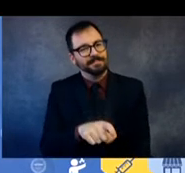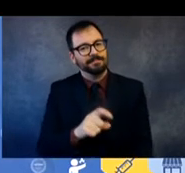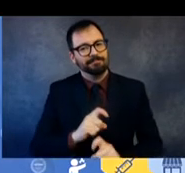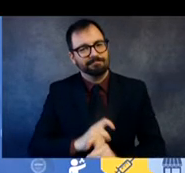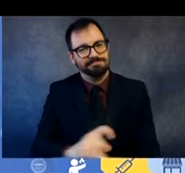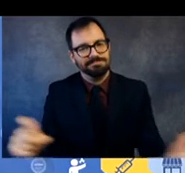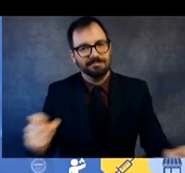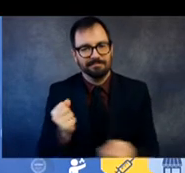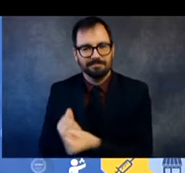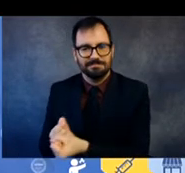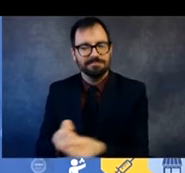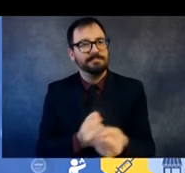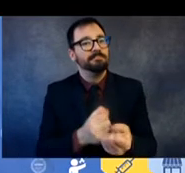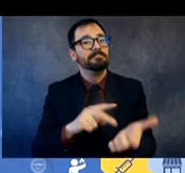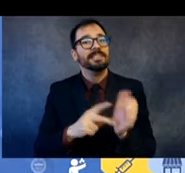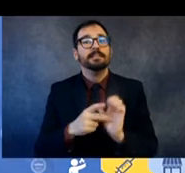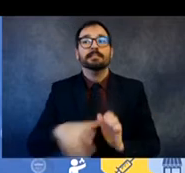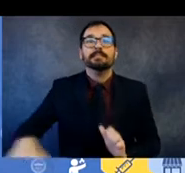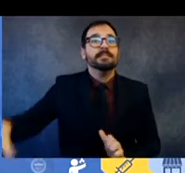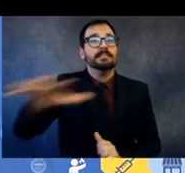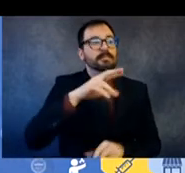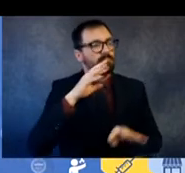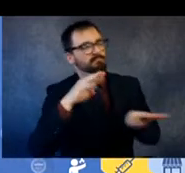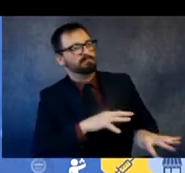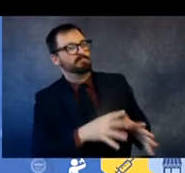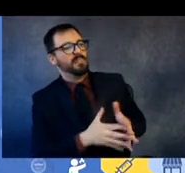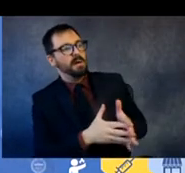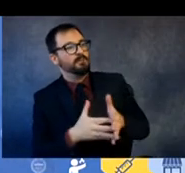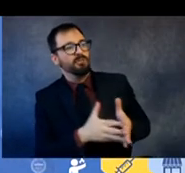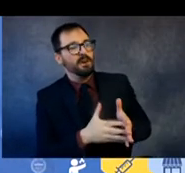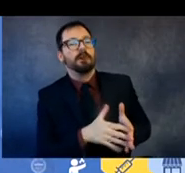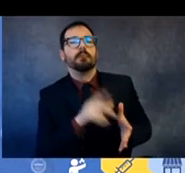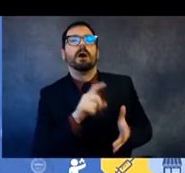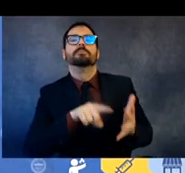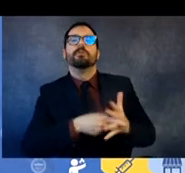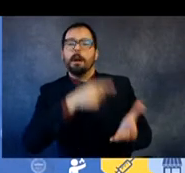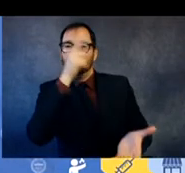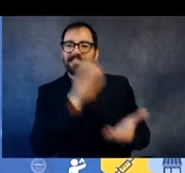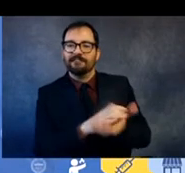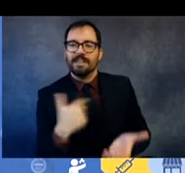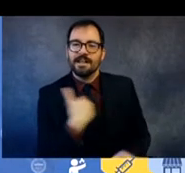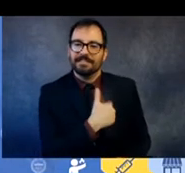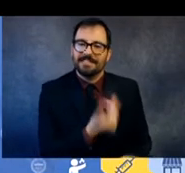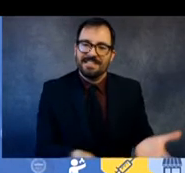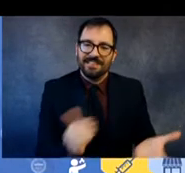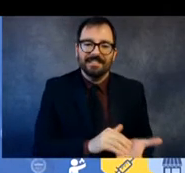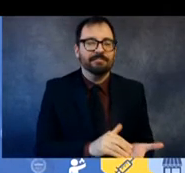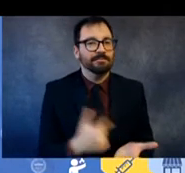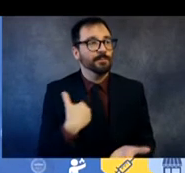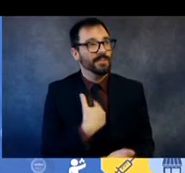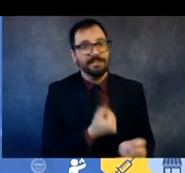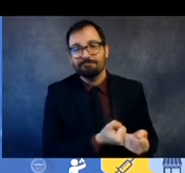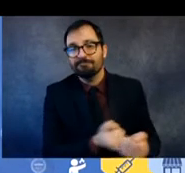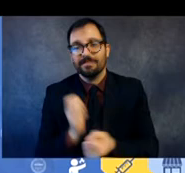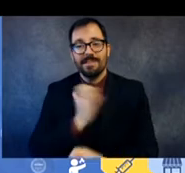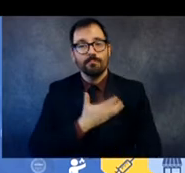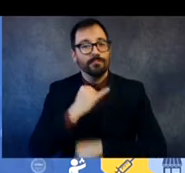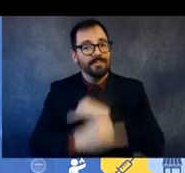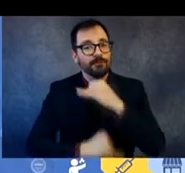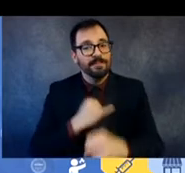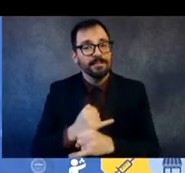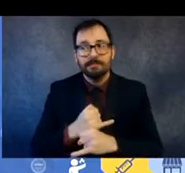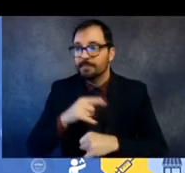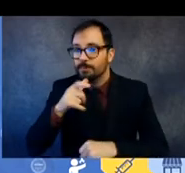in America by what we do with our international neighbors. We really do. So this is, you